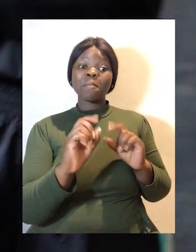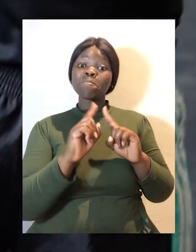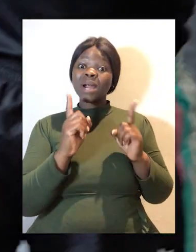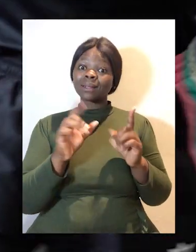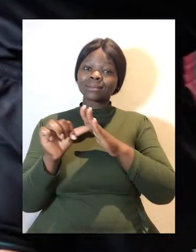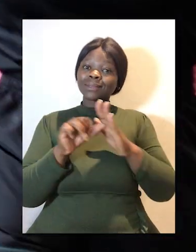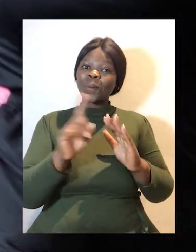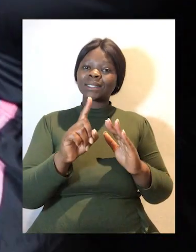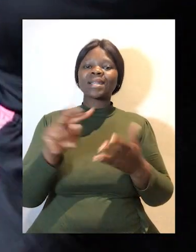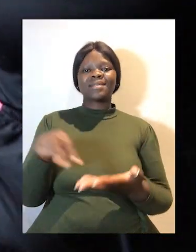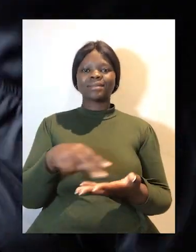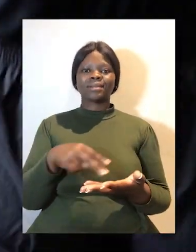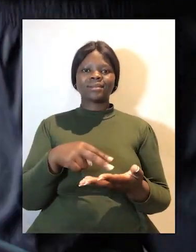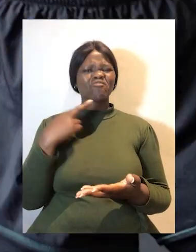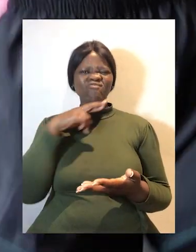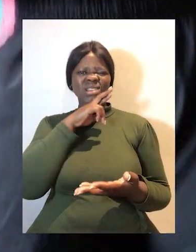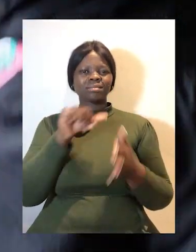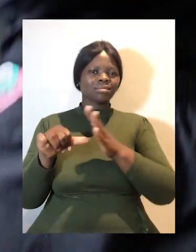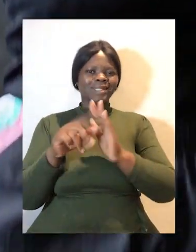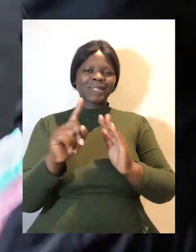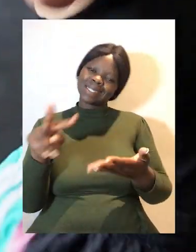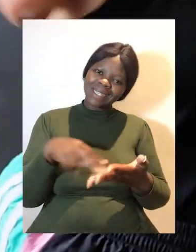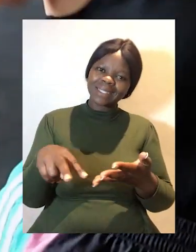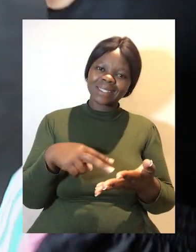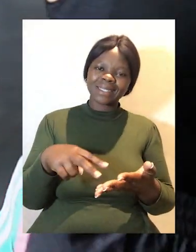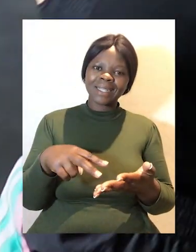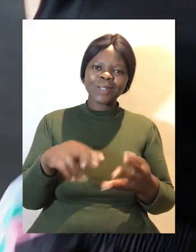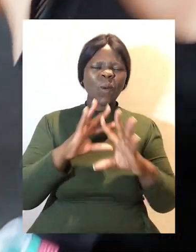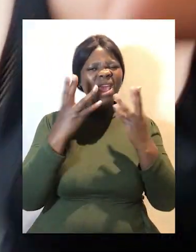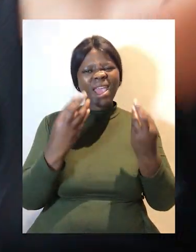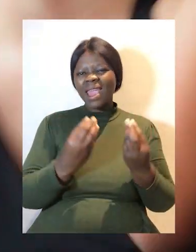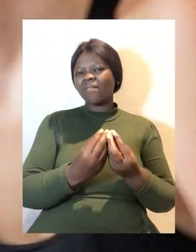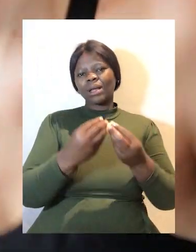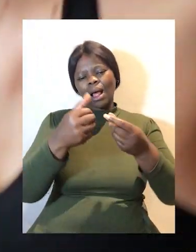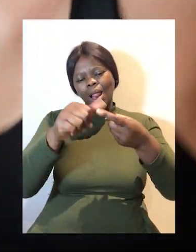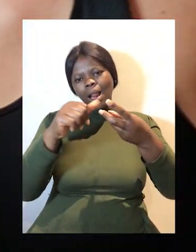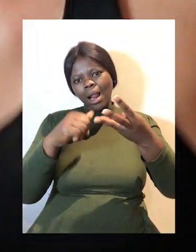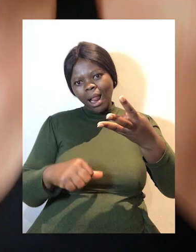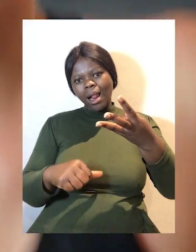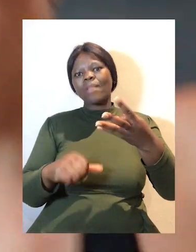you can compromise and communicate with one another. But really,